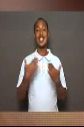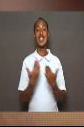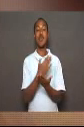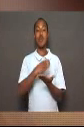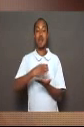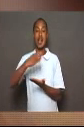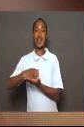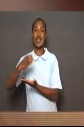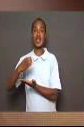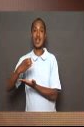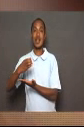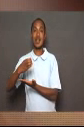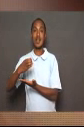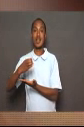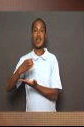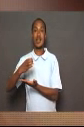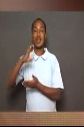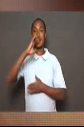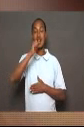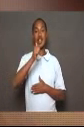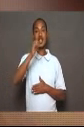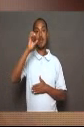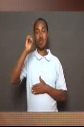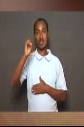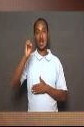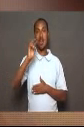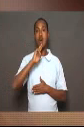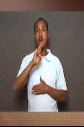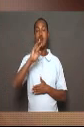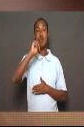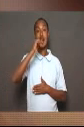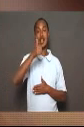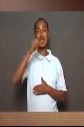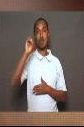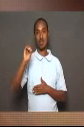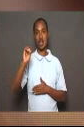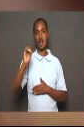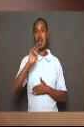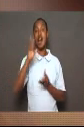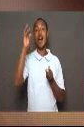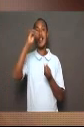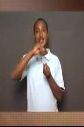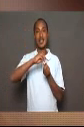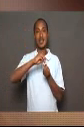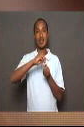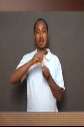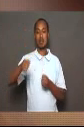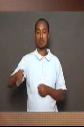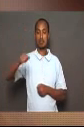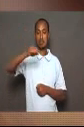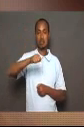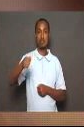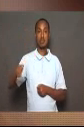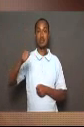a spatula of either calcium oxide or magnesium oxide is added. Into